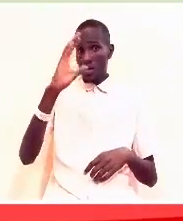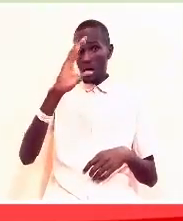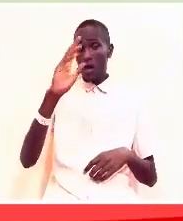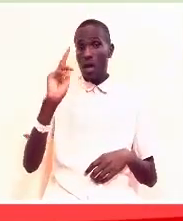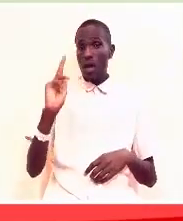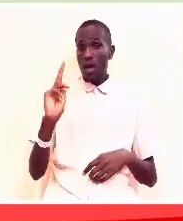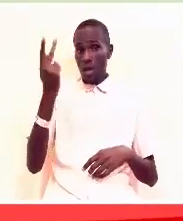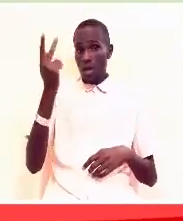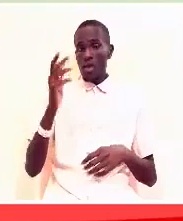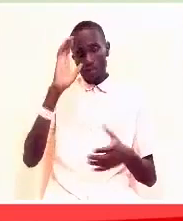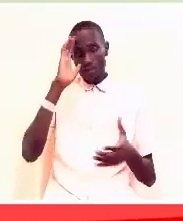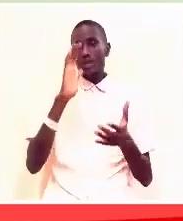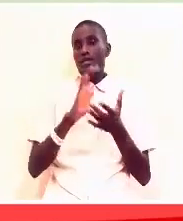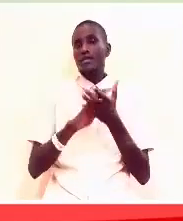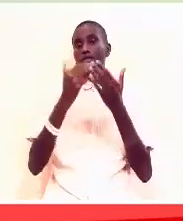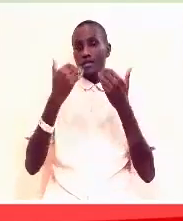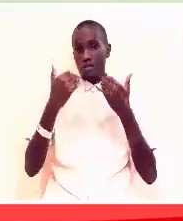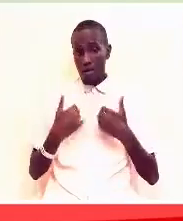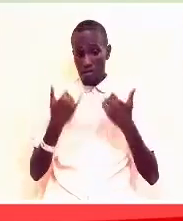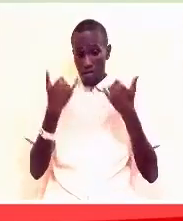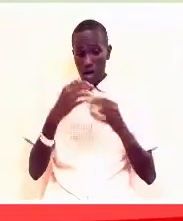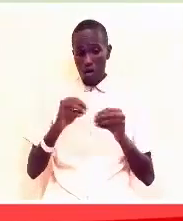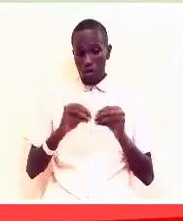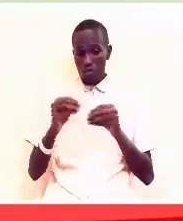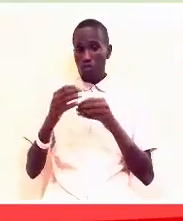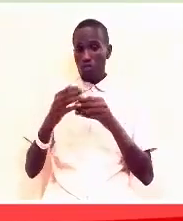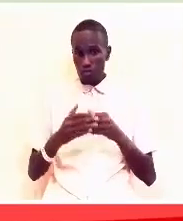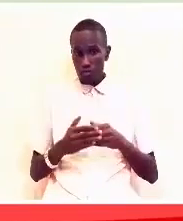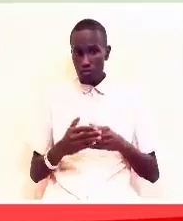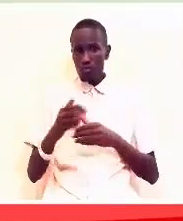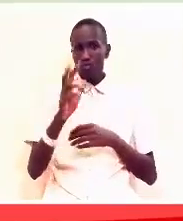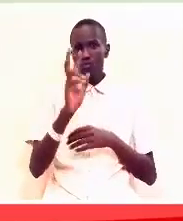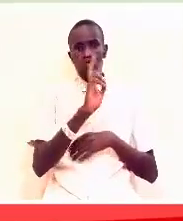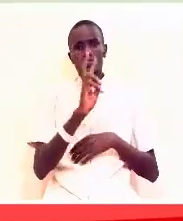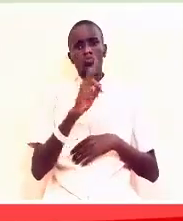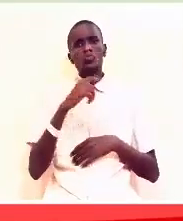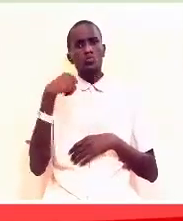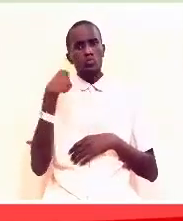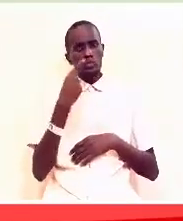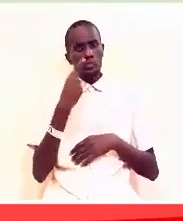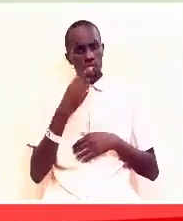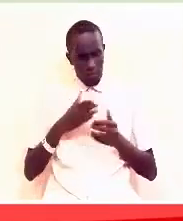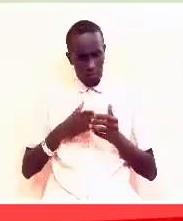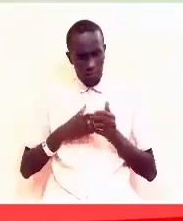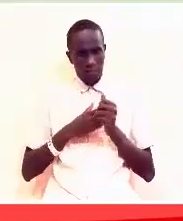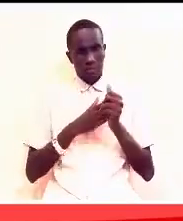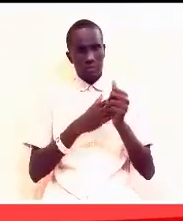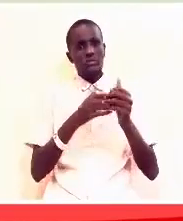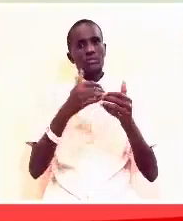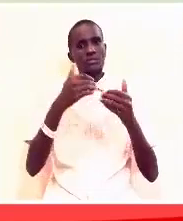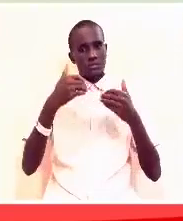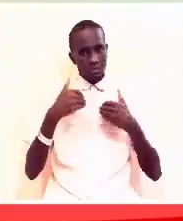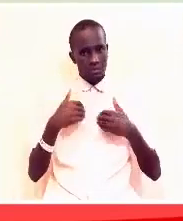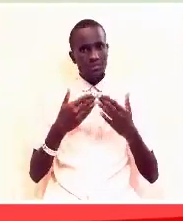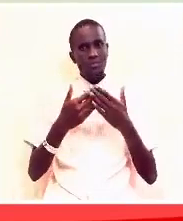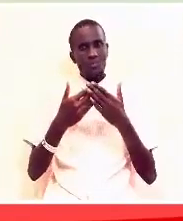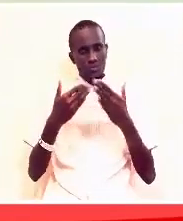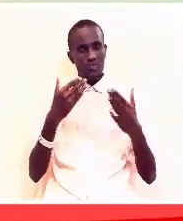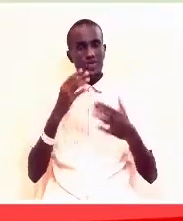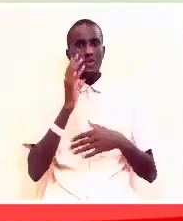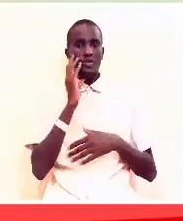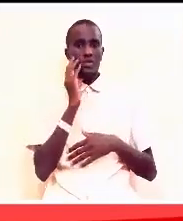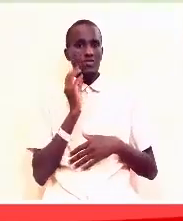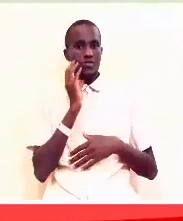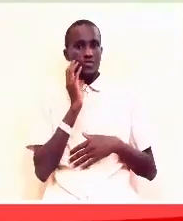forward, we must look for leaders who have a demonstrated